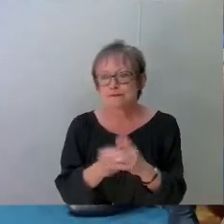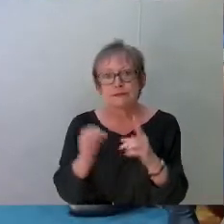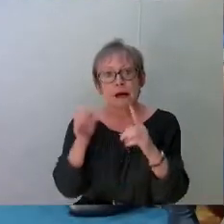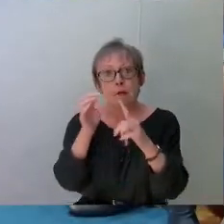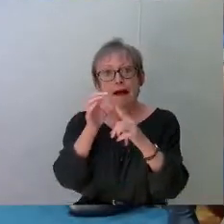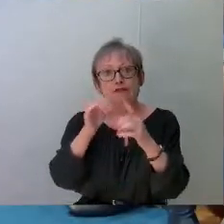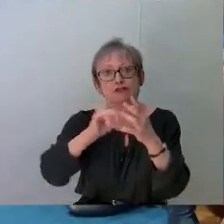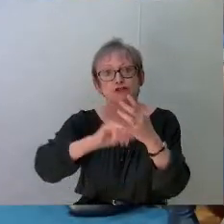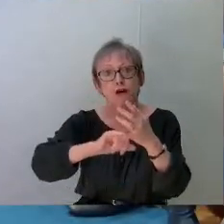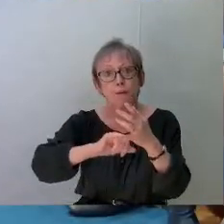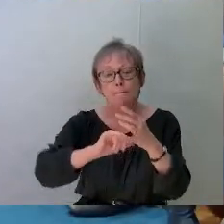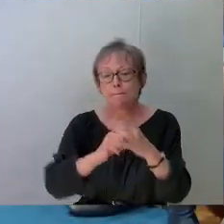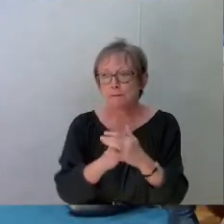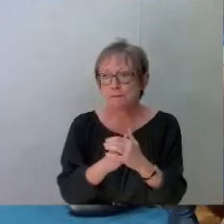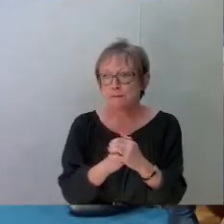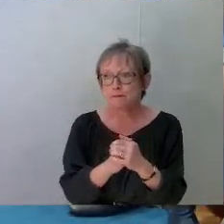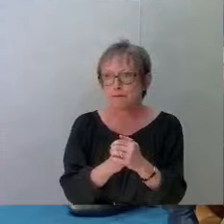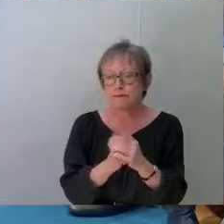Patrick Skur.